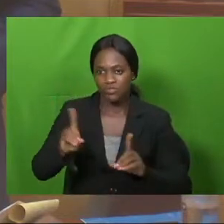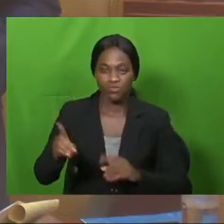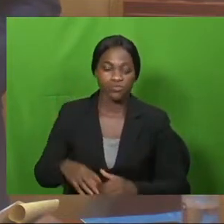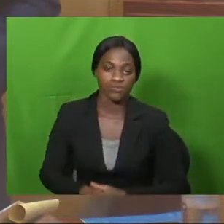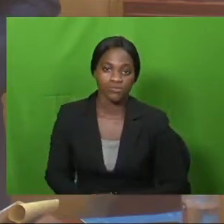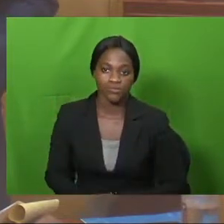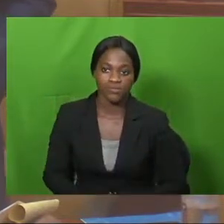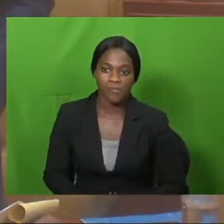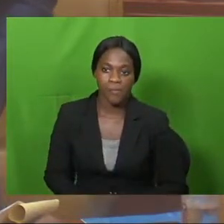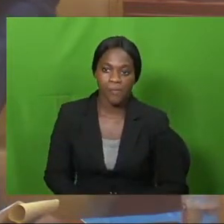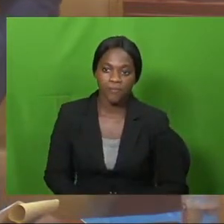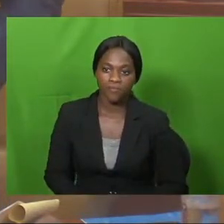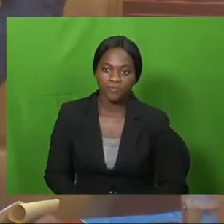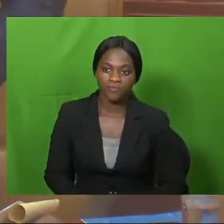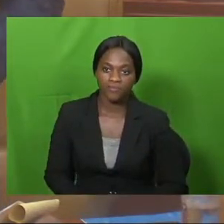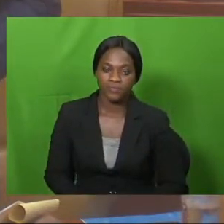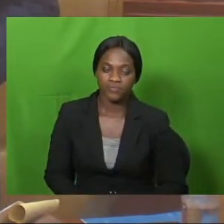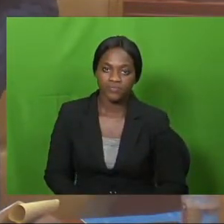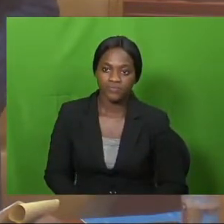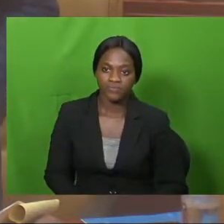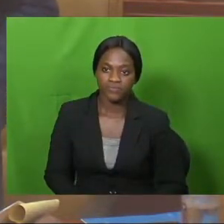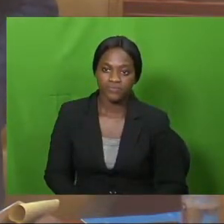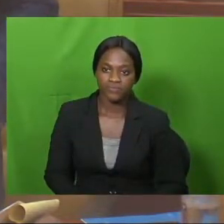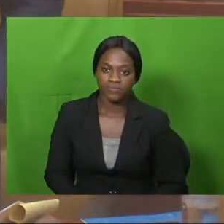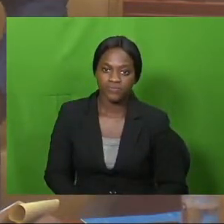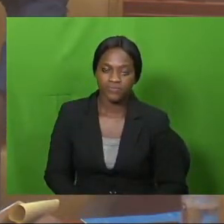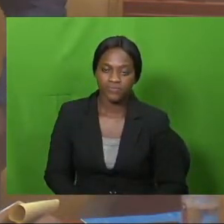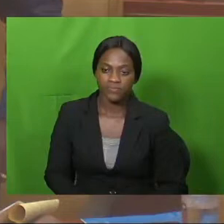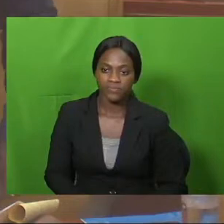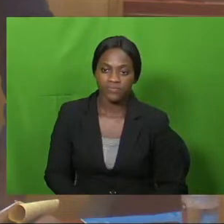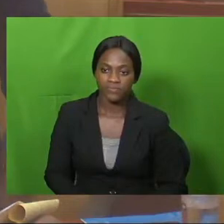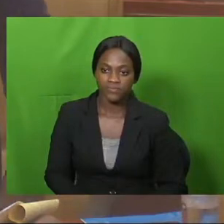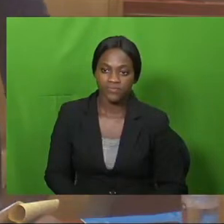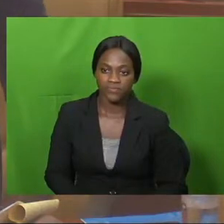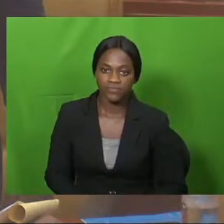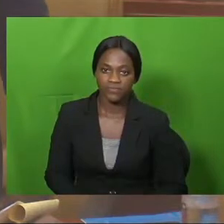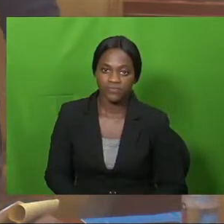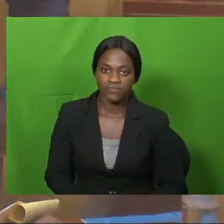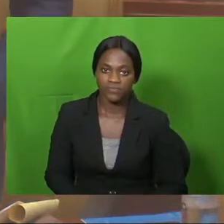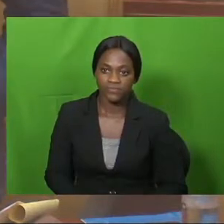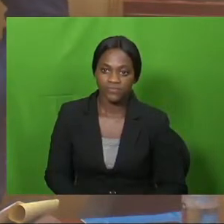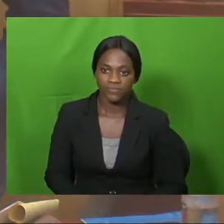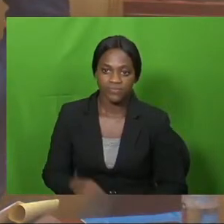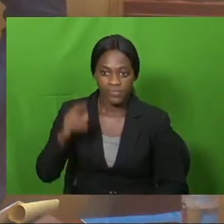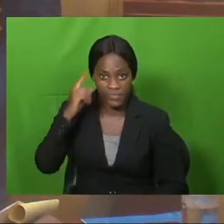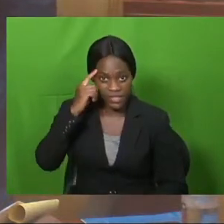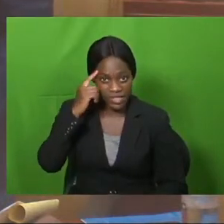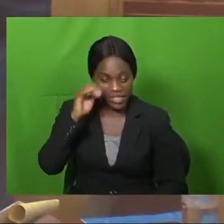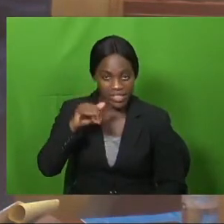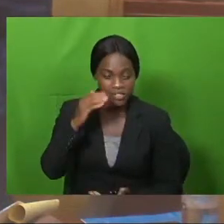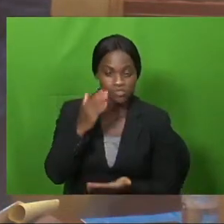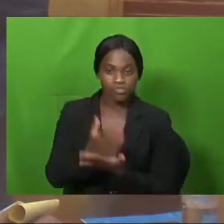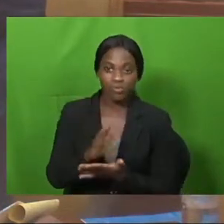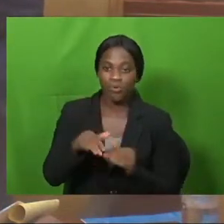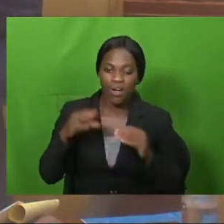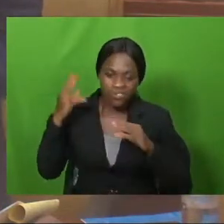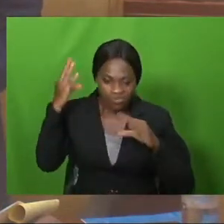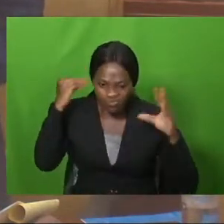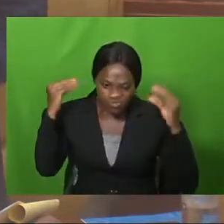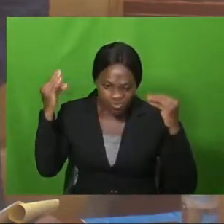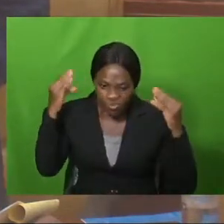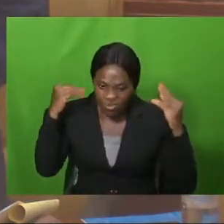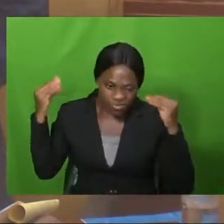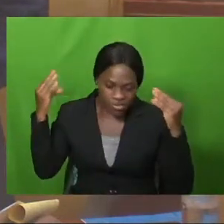Obviously, probably with the debt implications as well. And that will stop all the noise. We are fed up with the